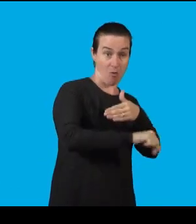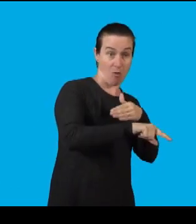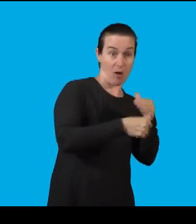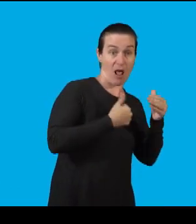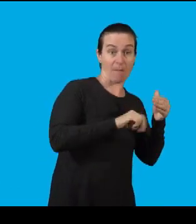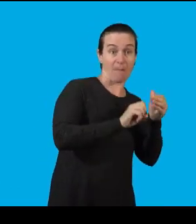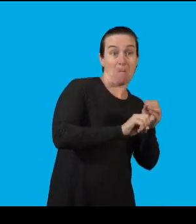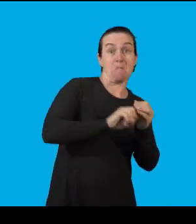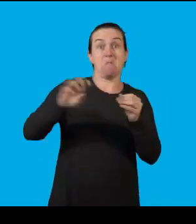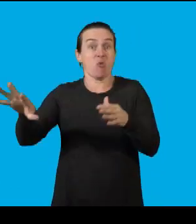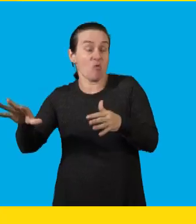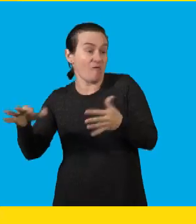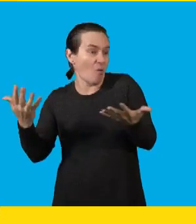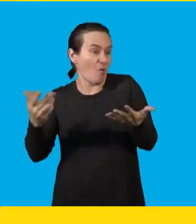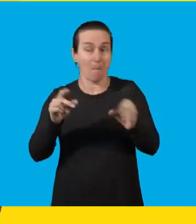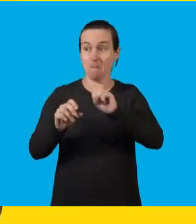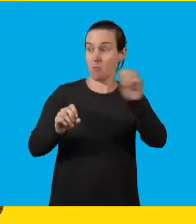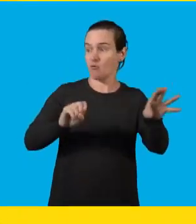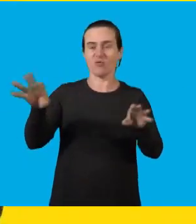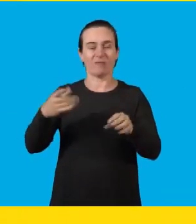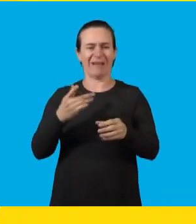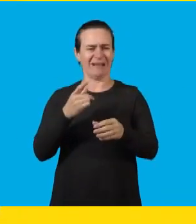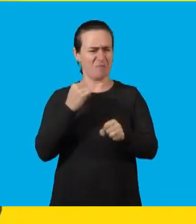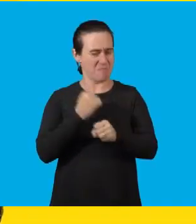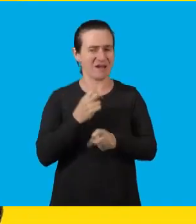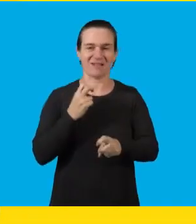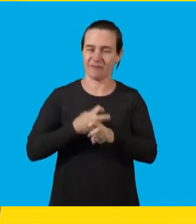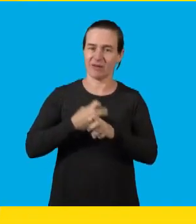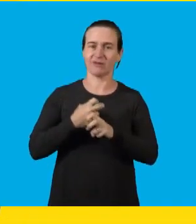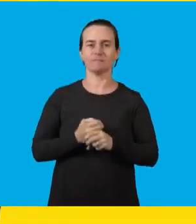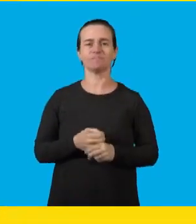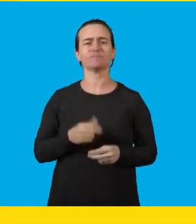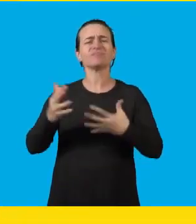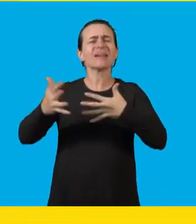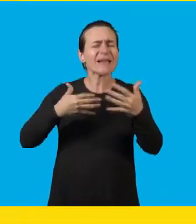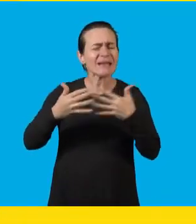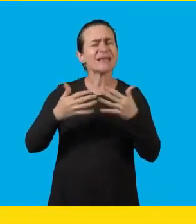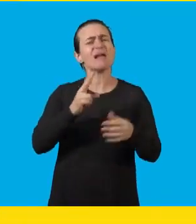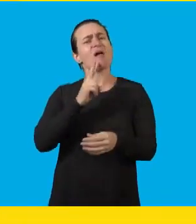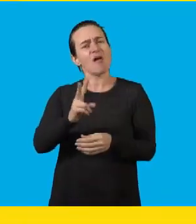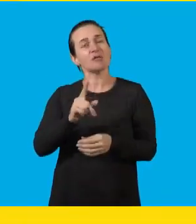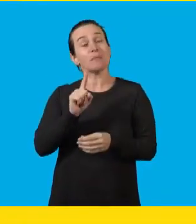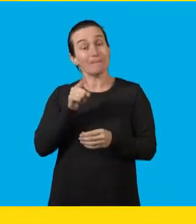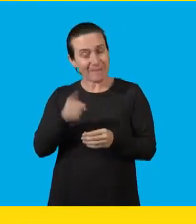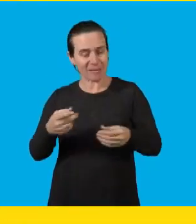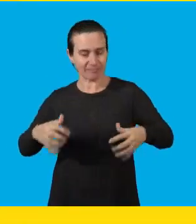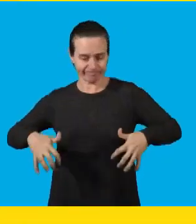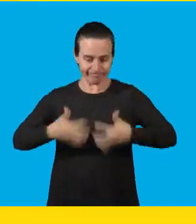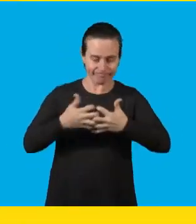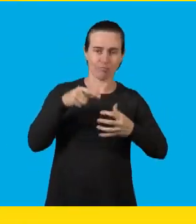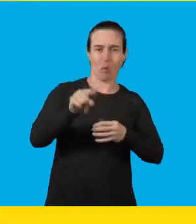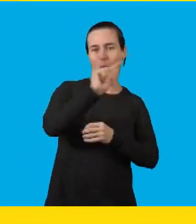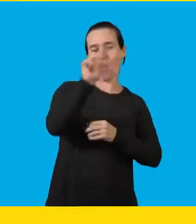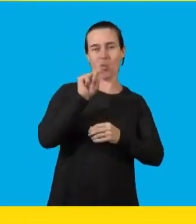given you these different choices, they are saying that any relevant answer to this question, but it has to be